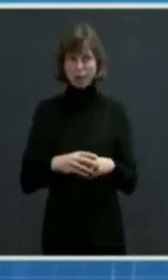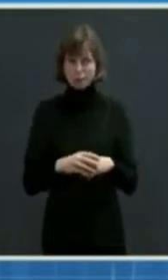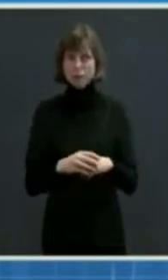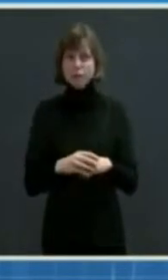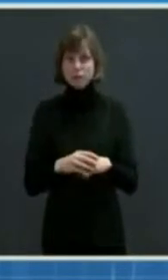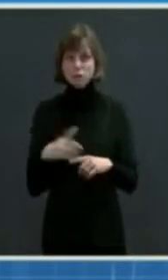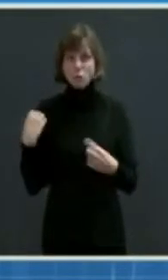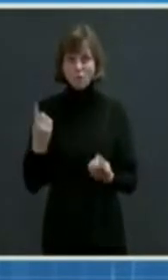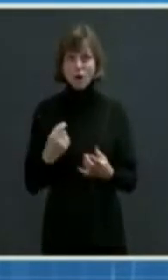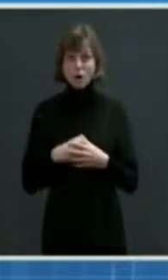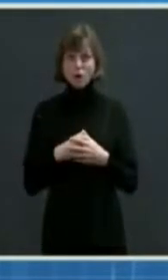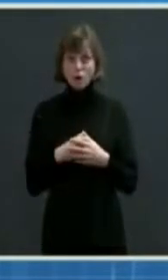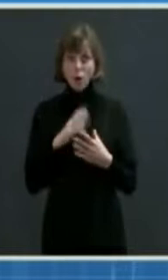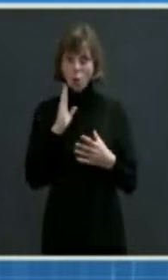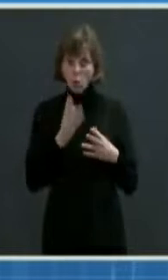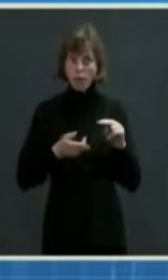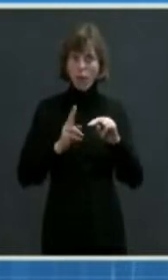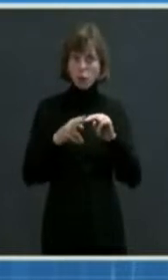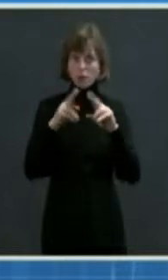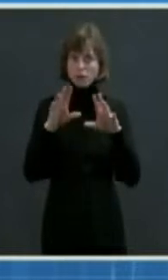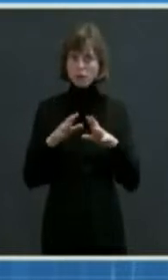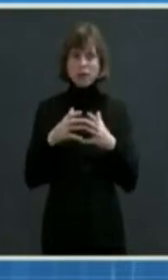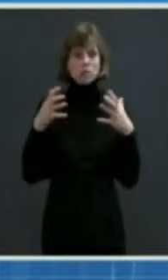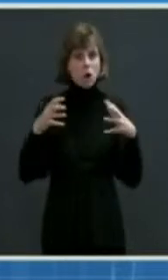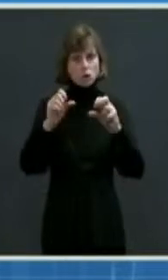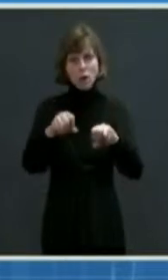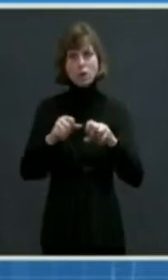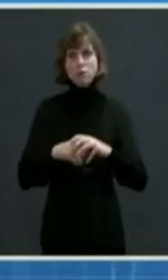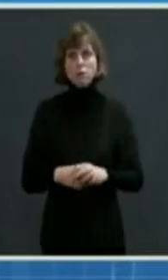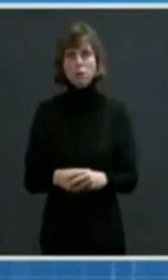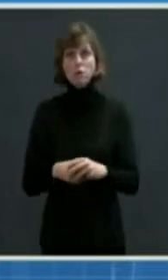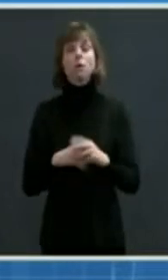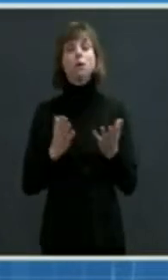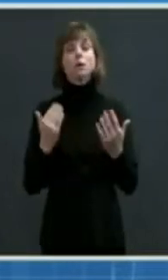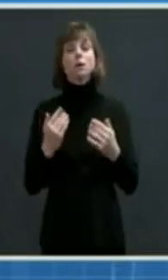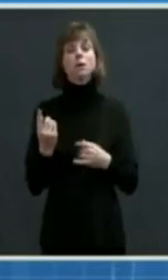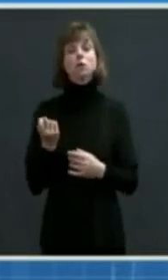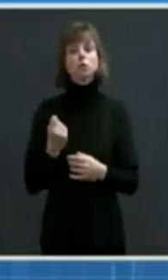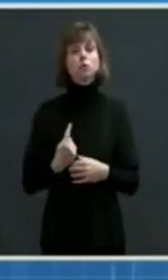aim to continue to increase as much as possible. So next question.